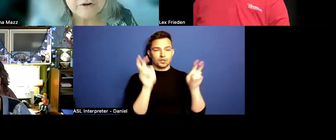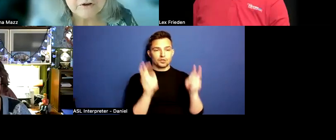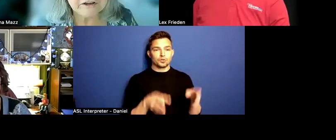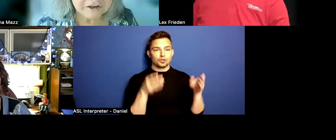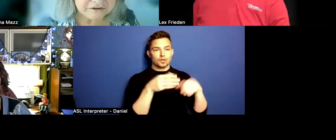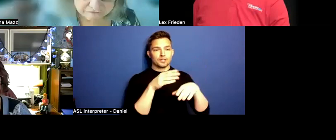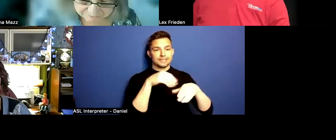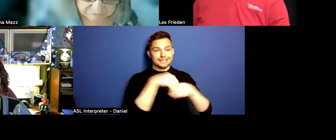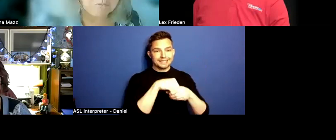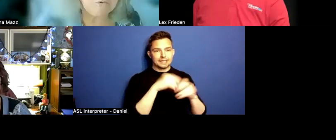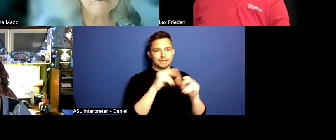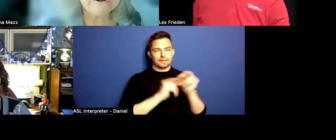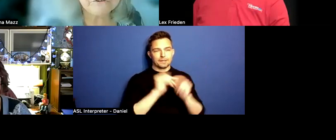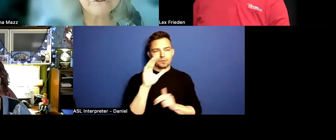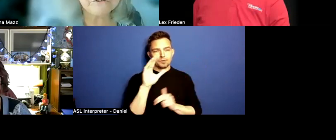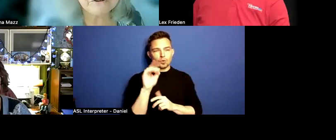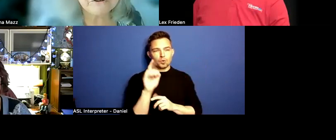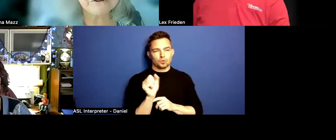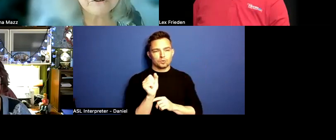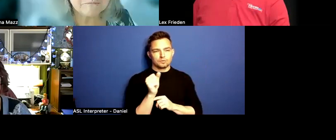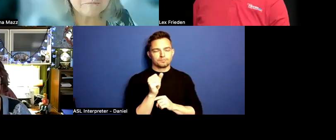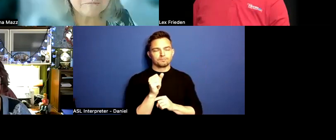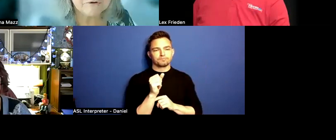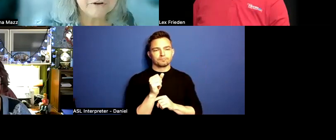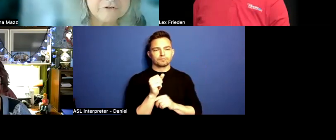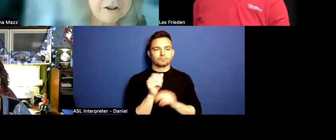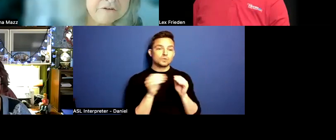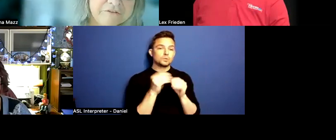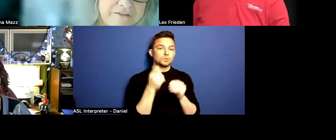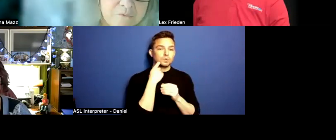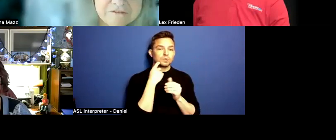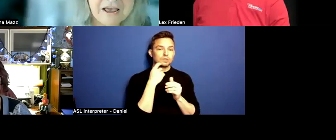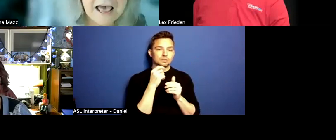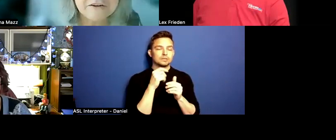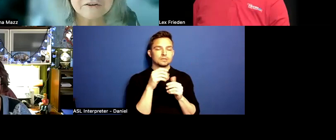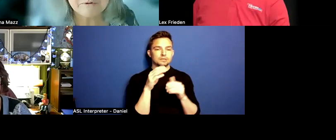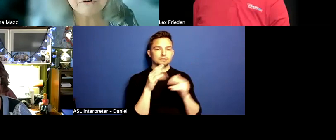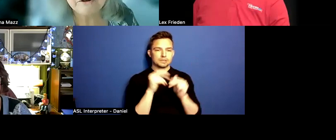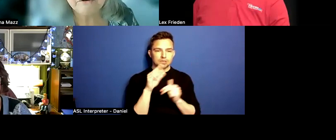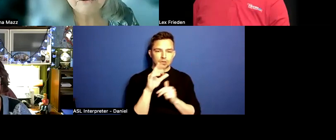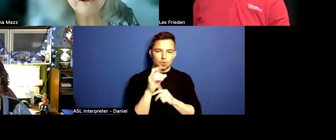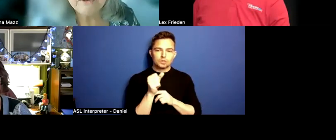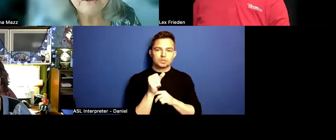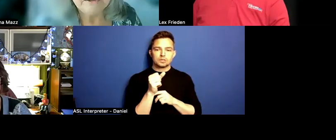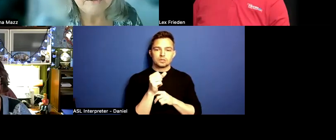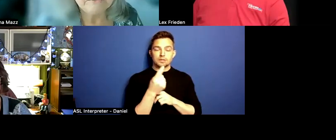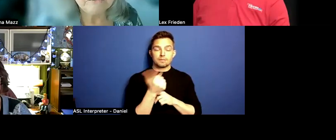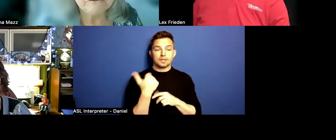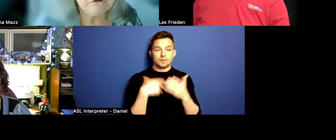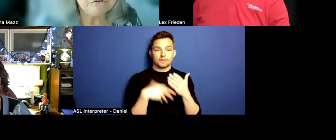building code in more recent editions of the building code. Another thing that we have added to the building